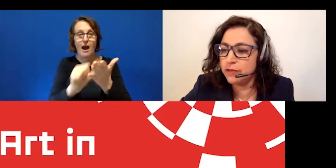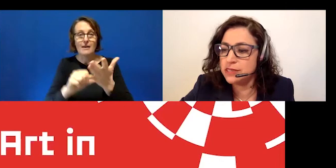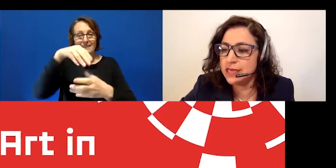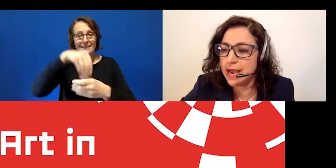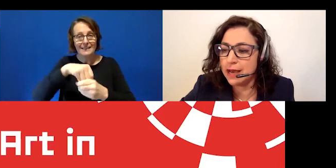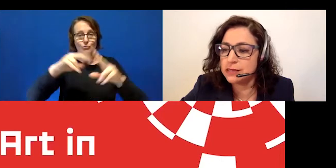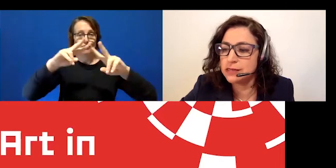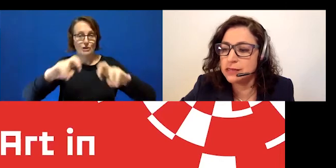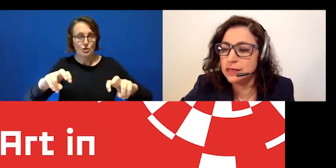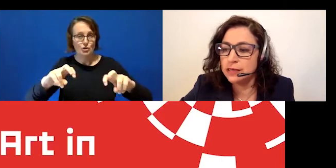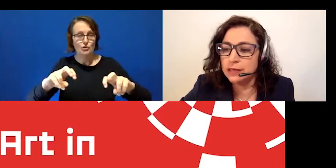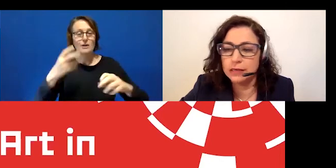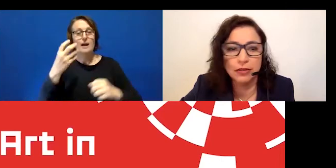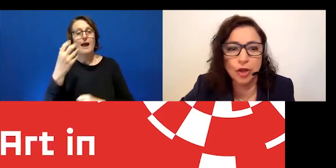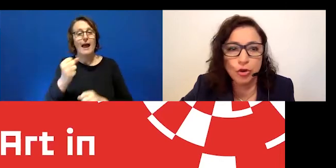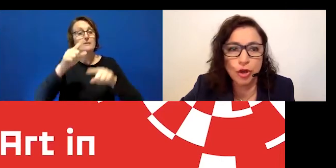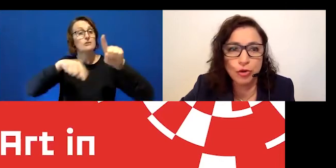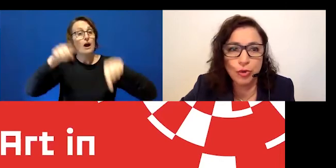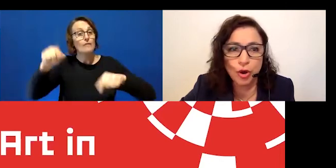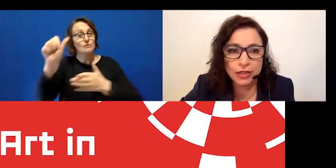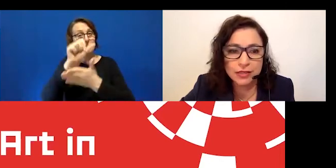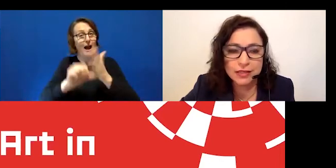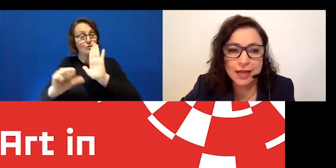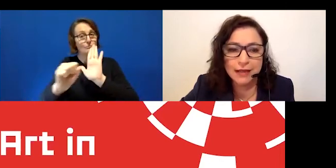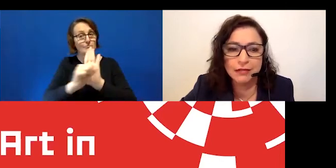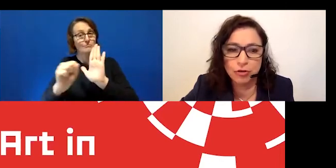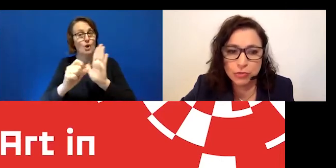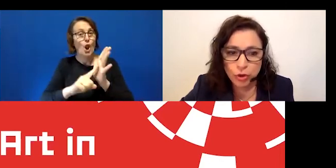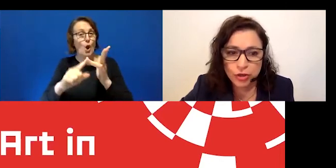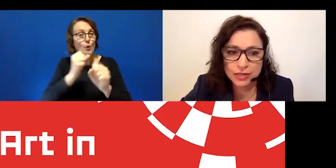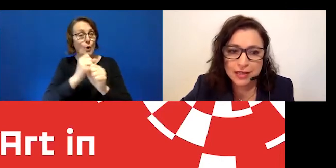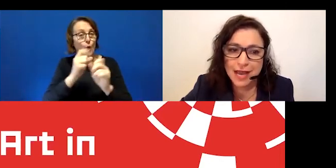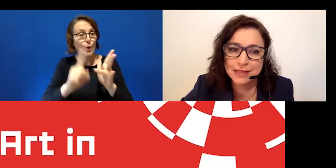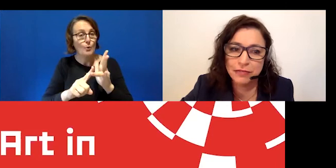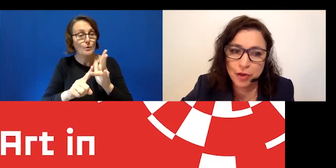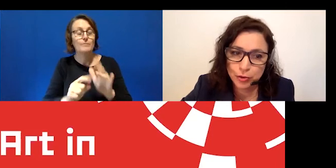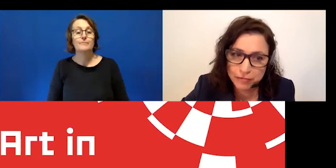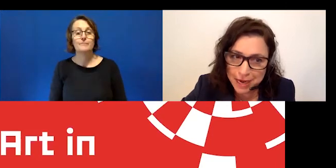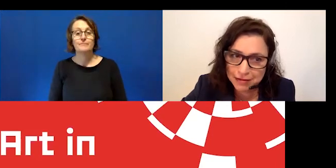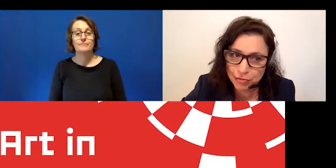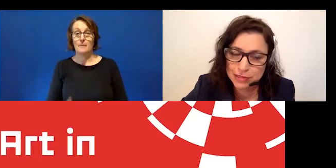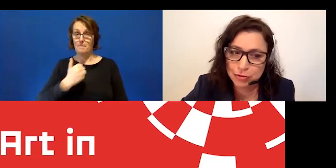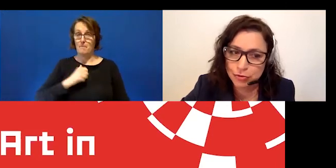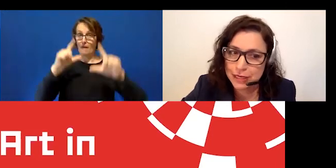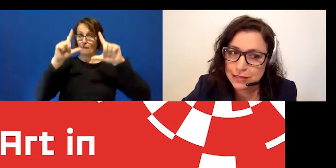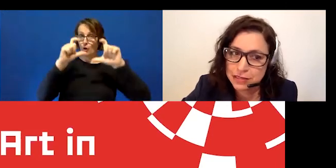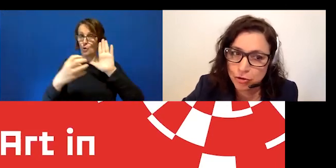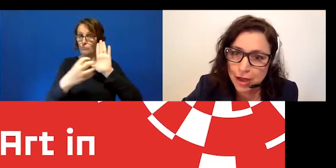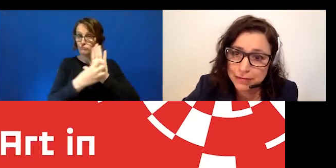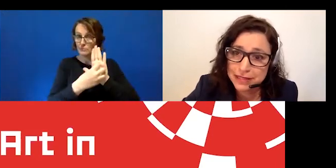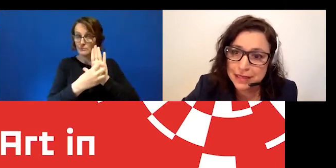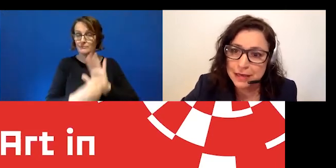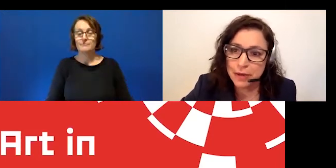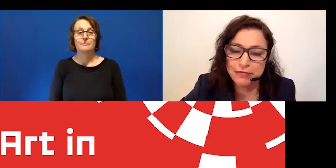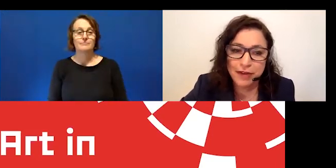the Diversity Arts logo on it and those words. It has the photo of me that was already